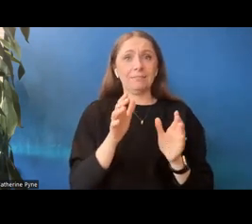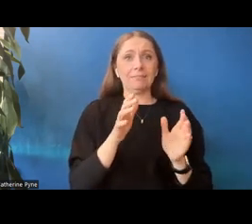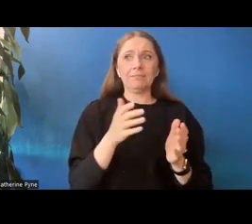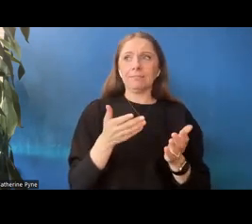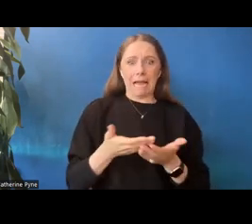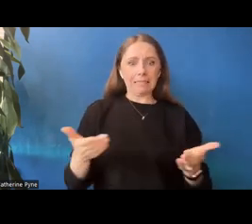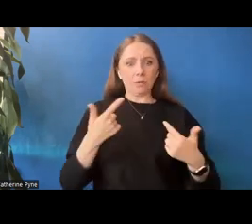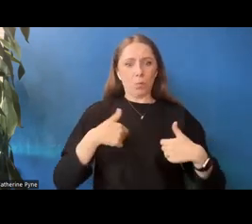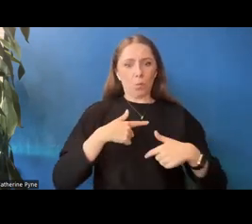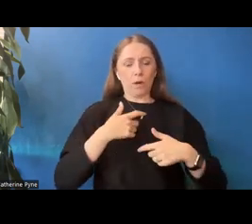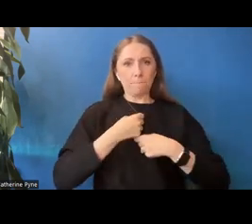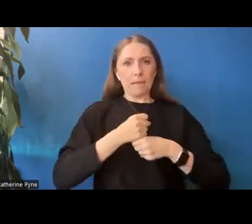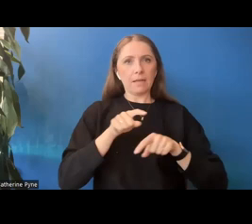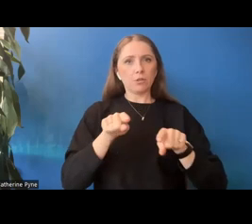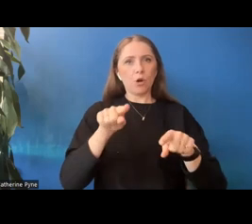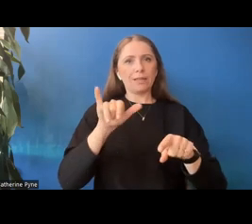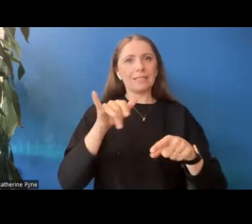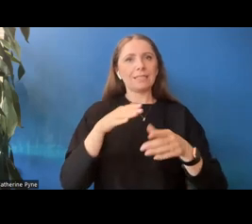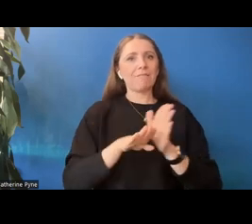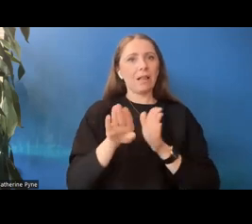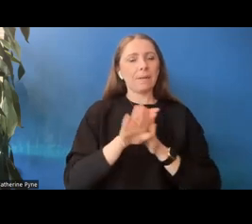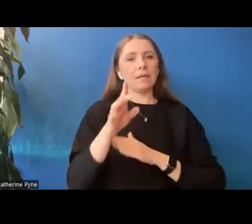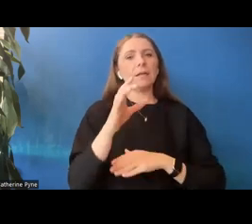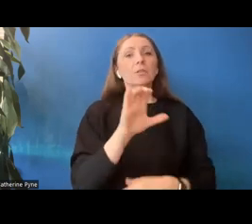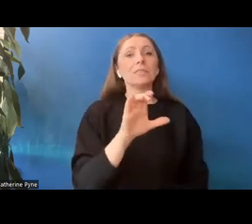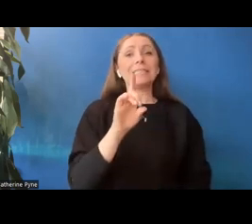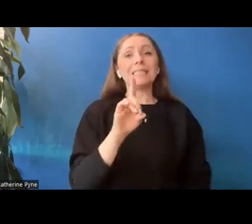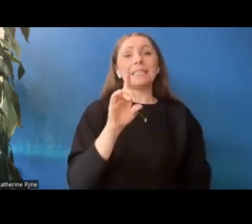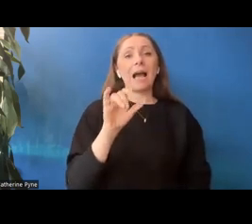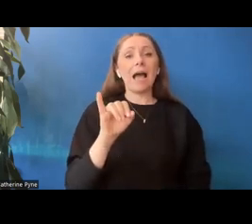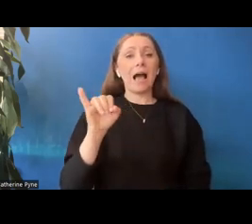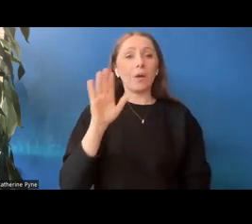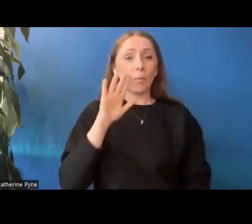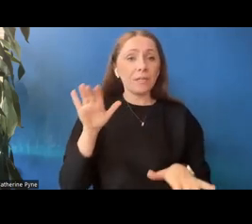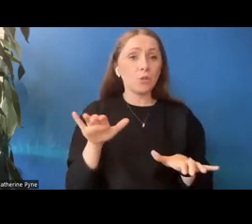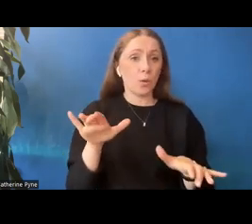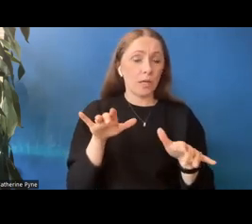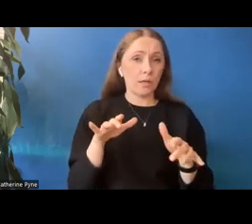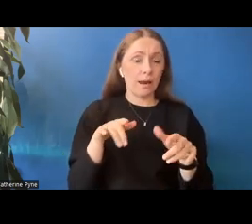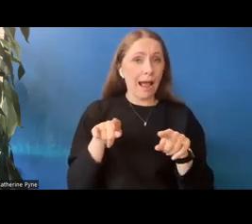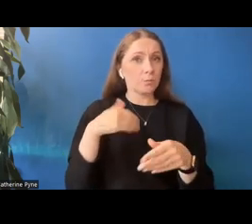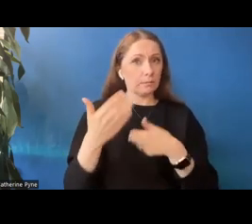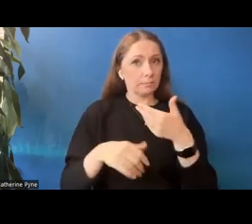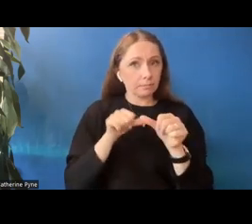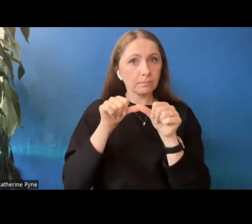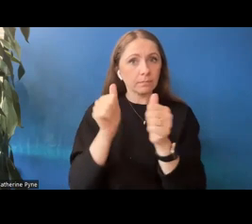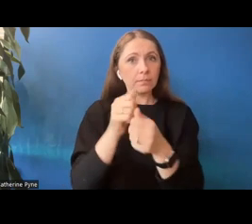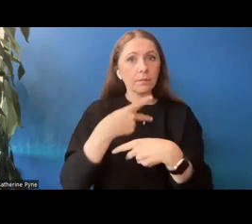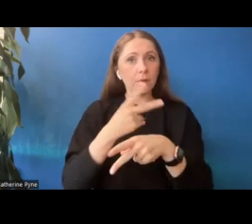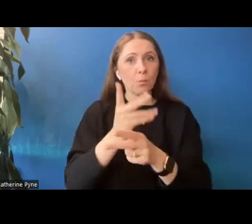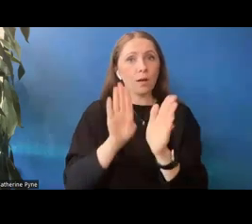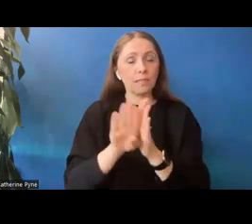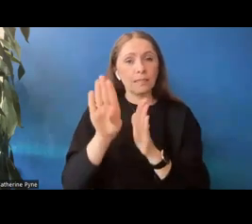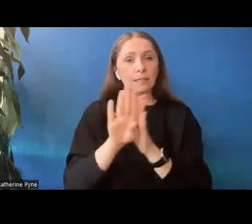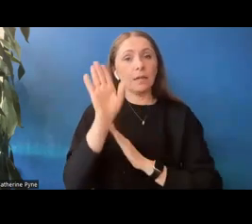product development? So one of the things that CDII will be doing as we move forward with product development